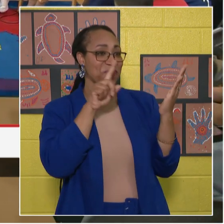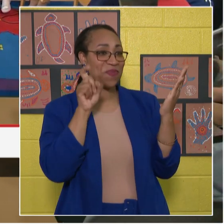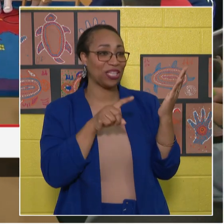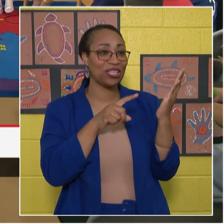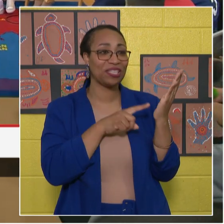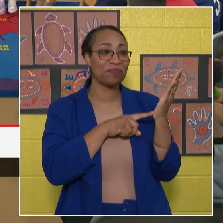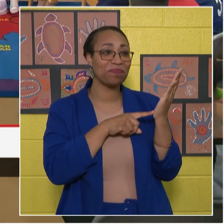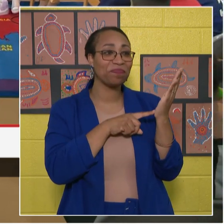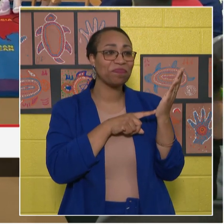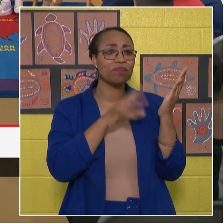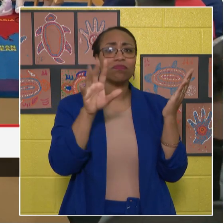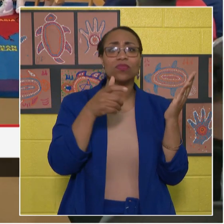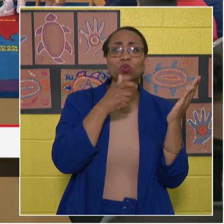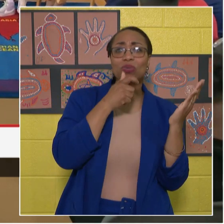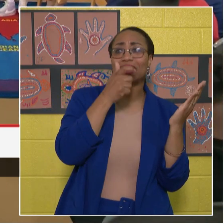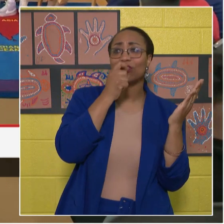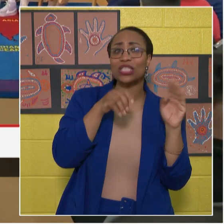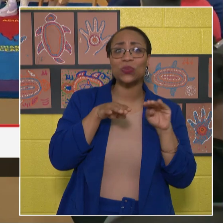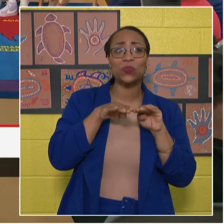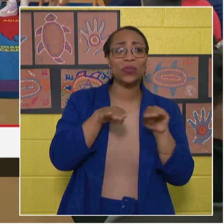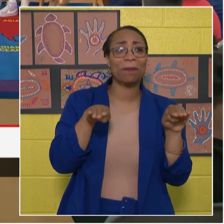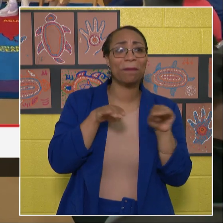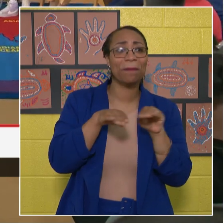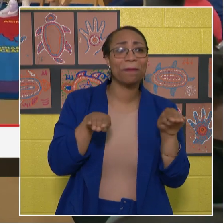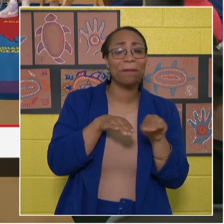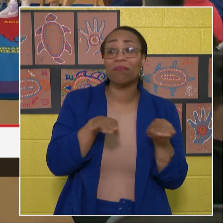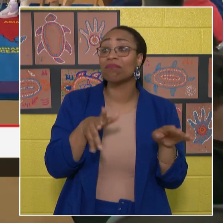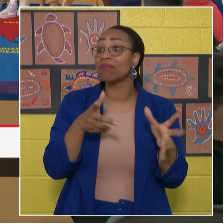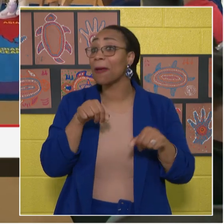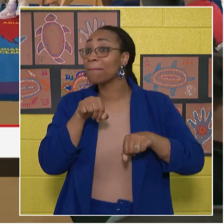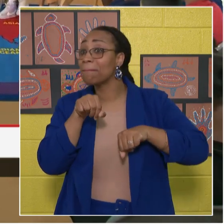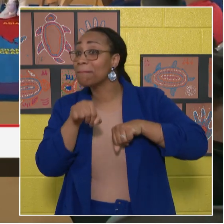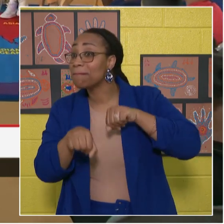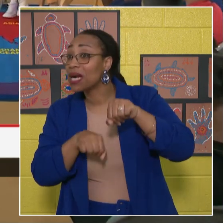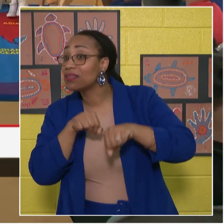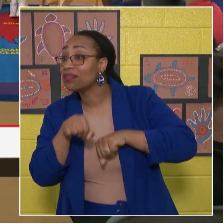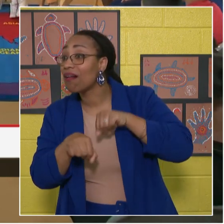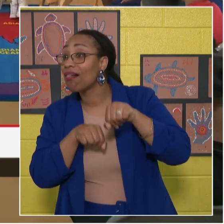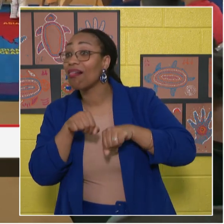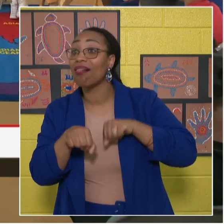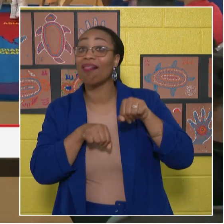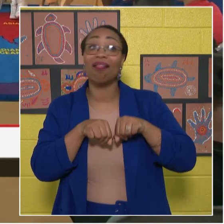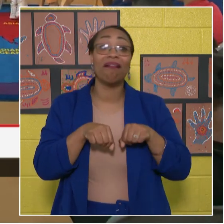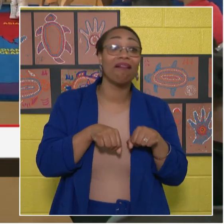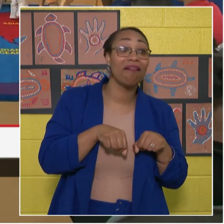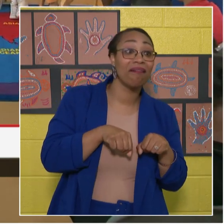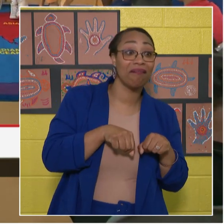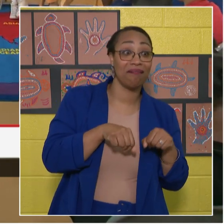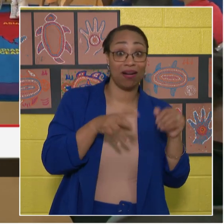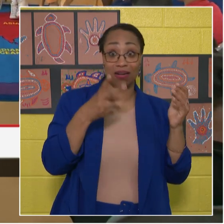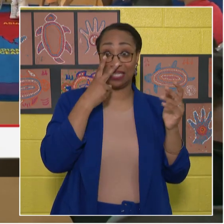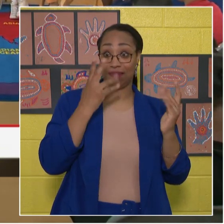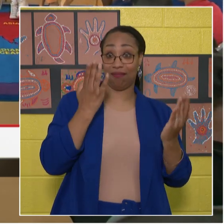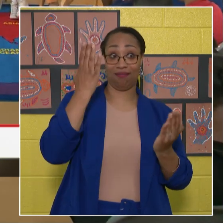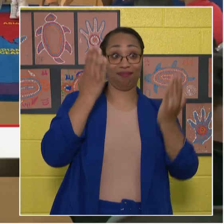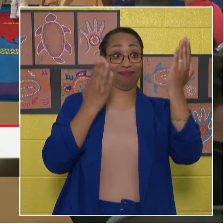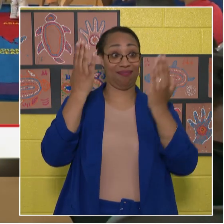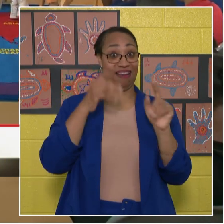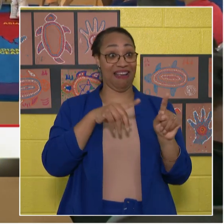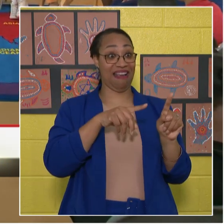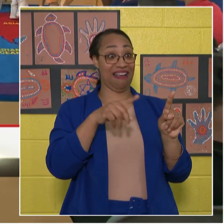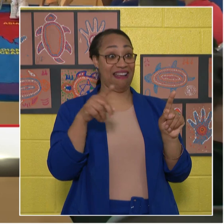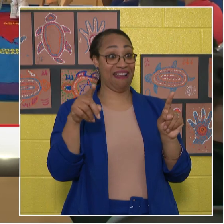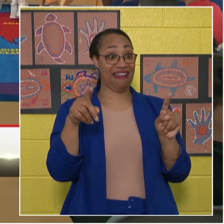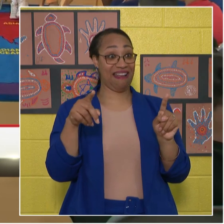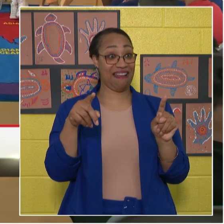swimming and bicycle riding. So by a show of hands, who knows